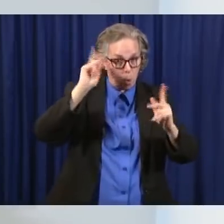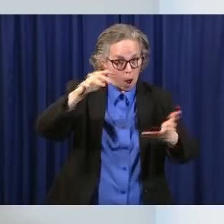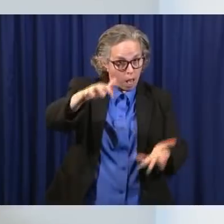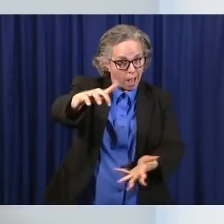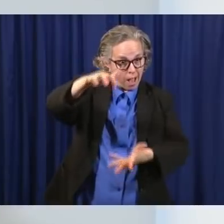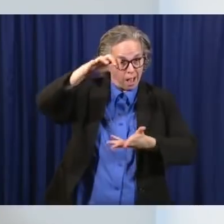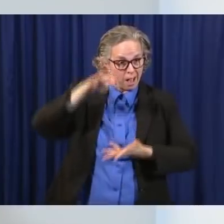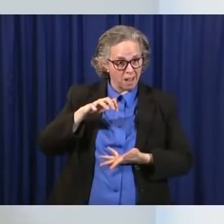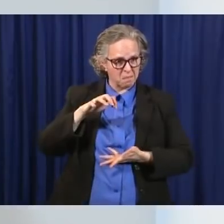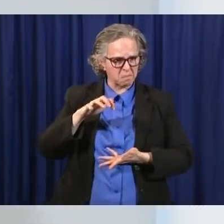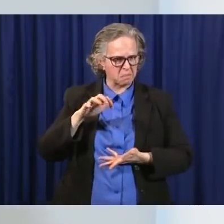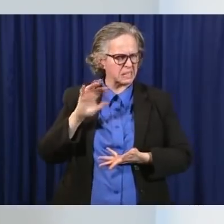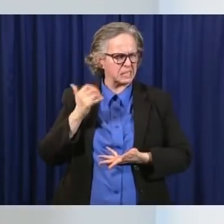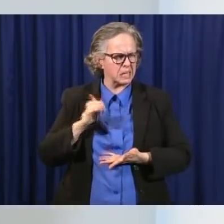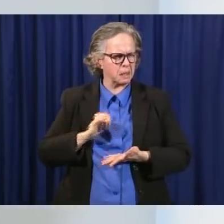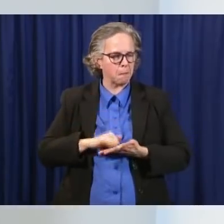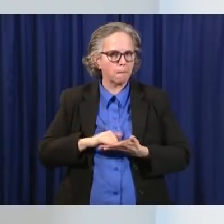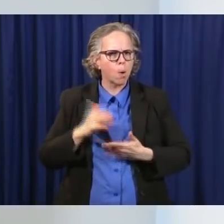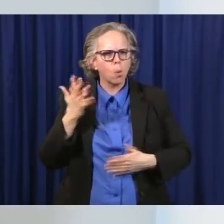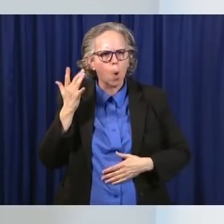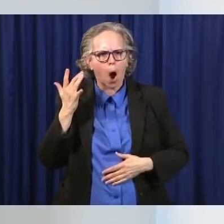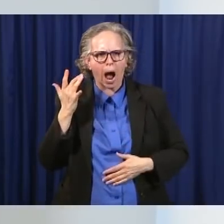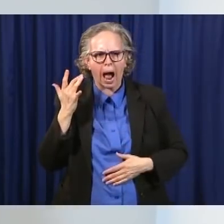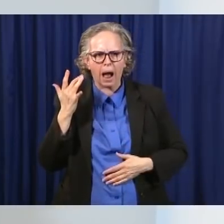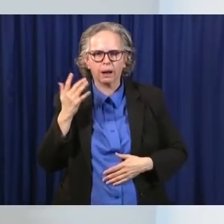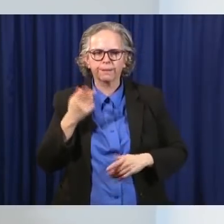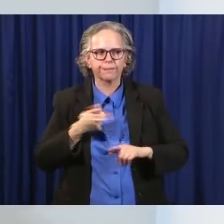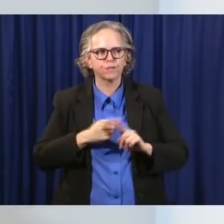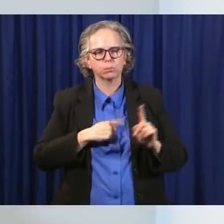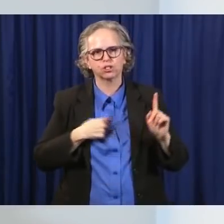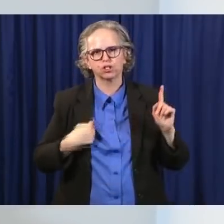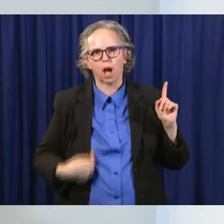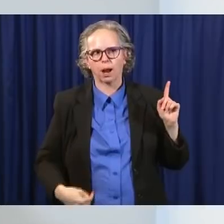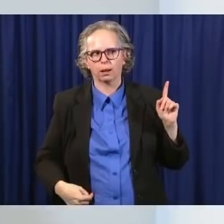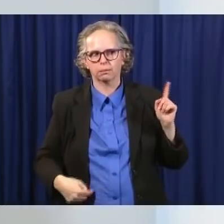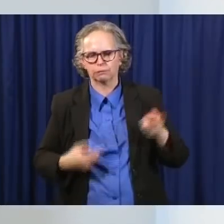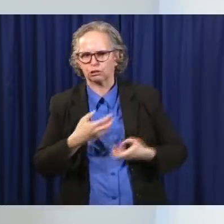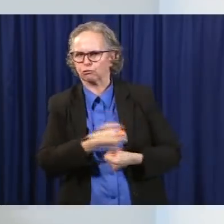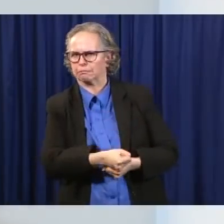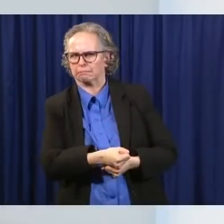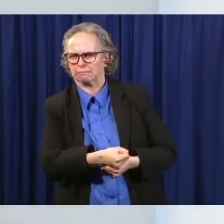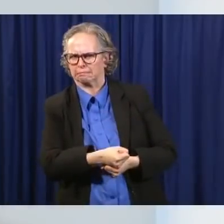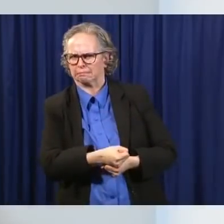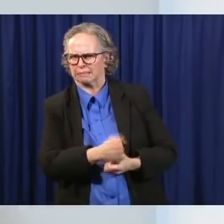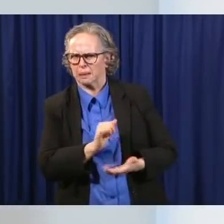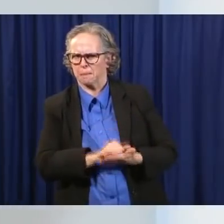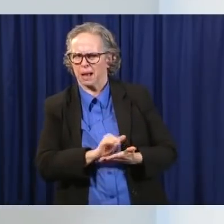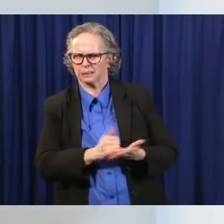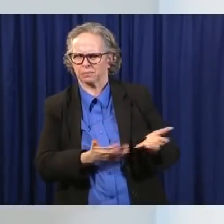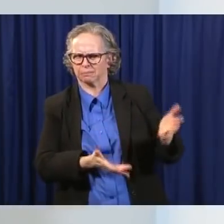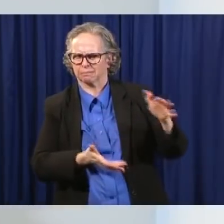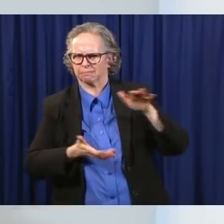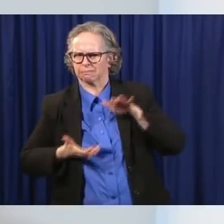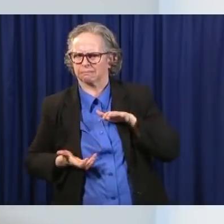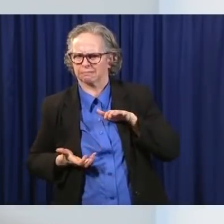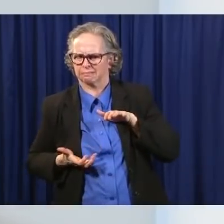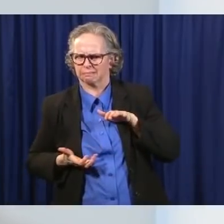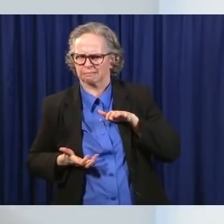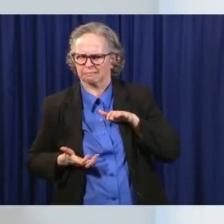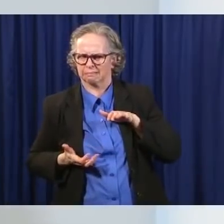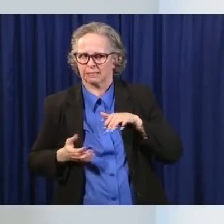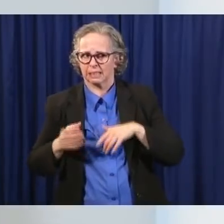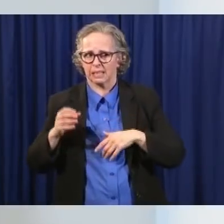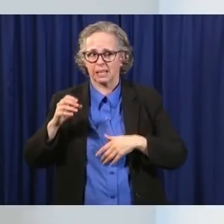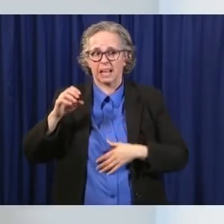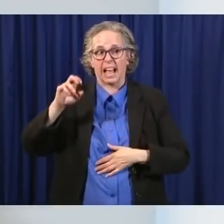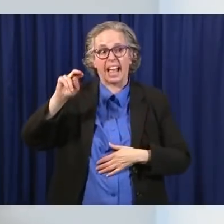China, seemed to be an insurmountable task that we were going to face. But I had an offer from NetJets. They said, if you need planes for anything, if